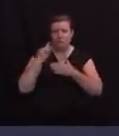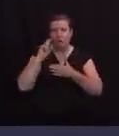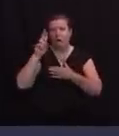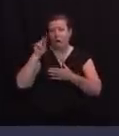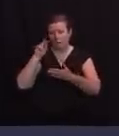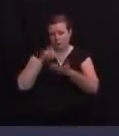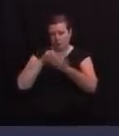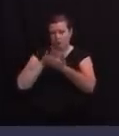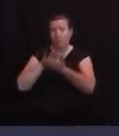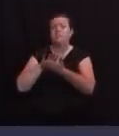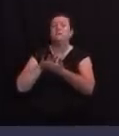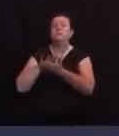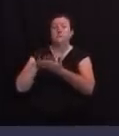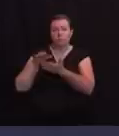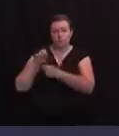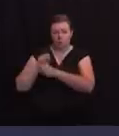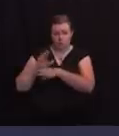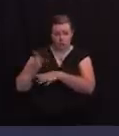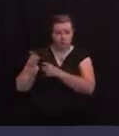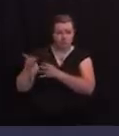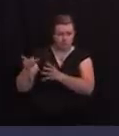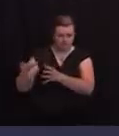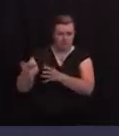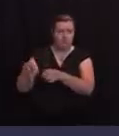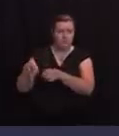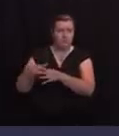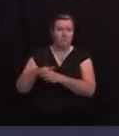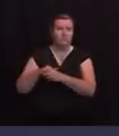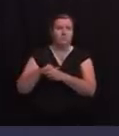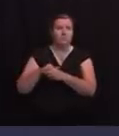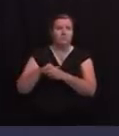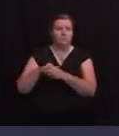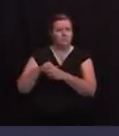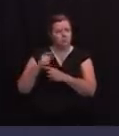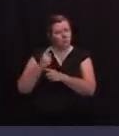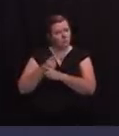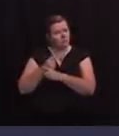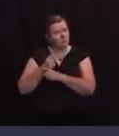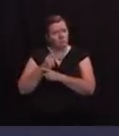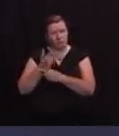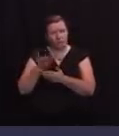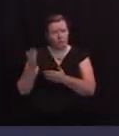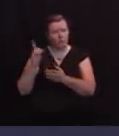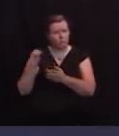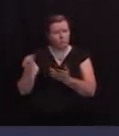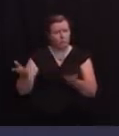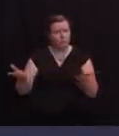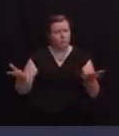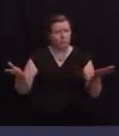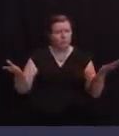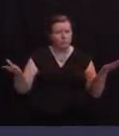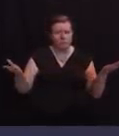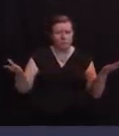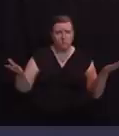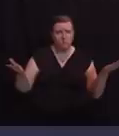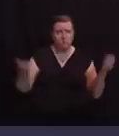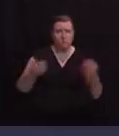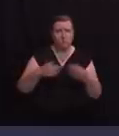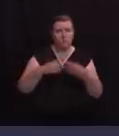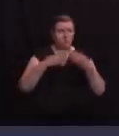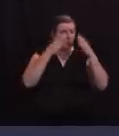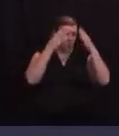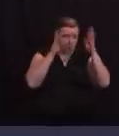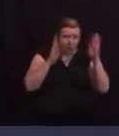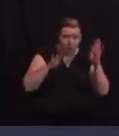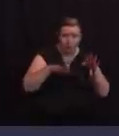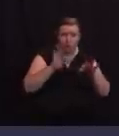state, but it was the right thing to do. It was in the category of the right thing to do. Are we open-minded to try to find resources for